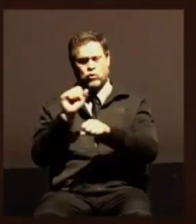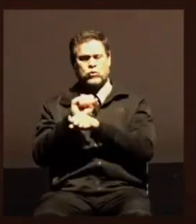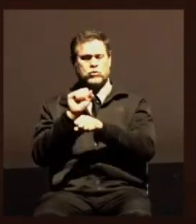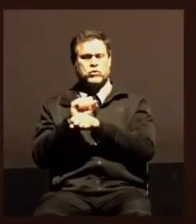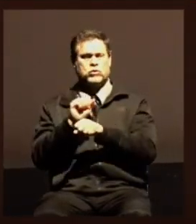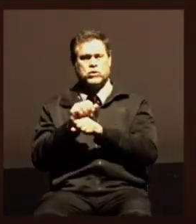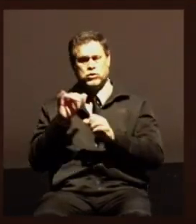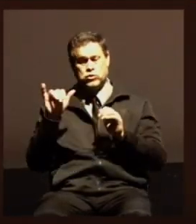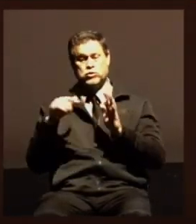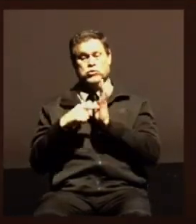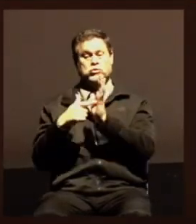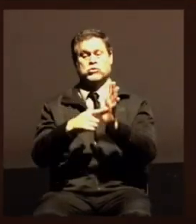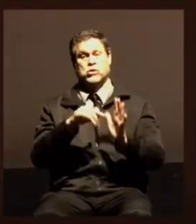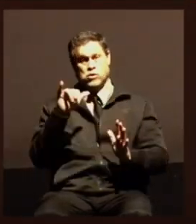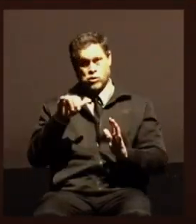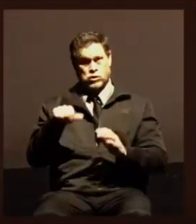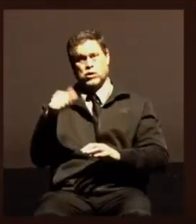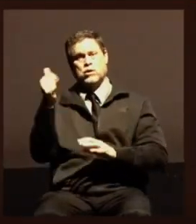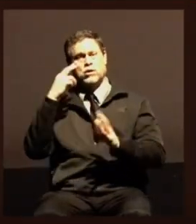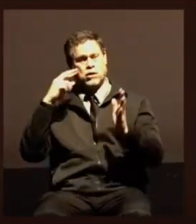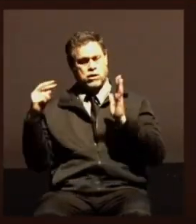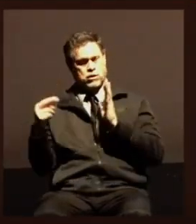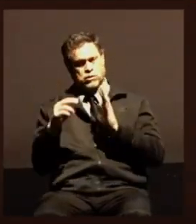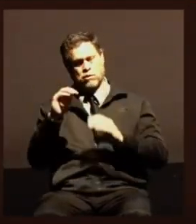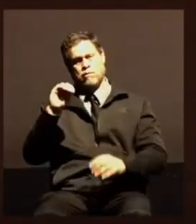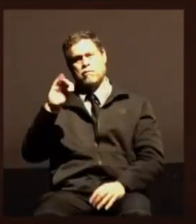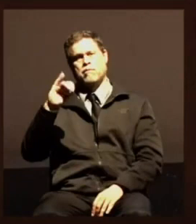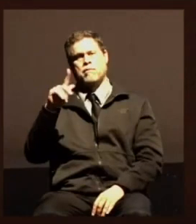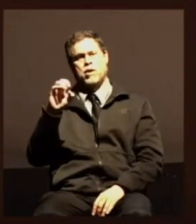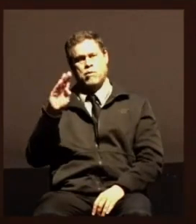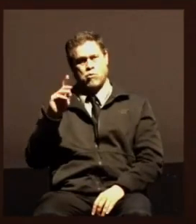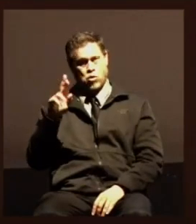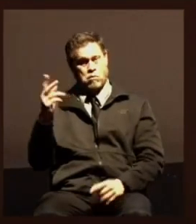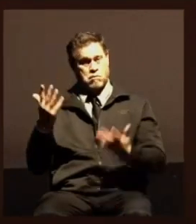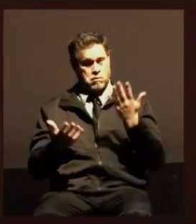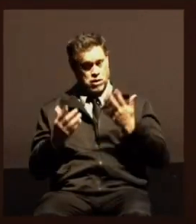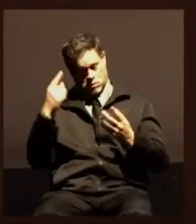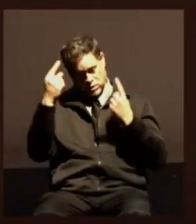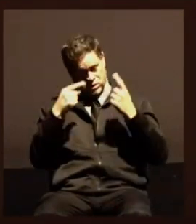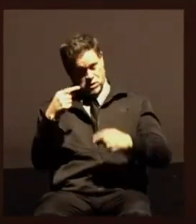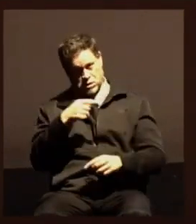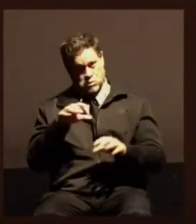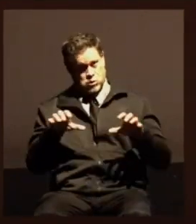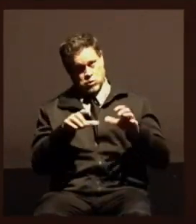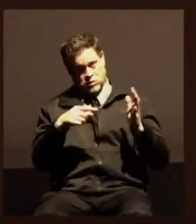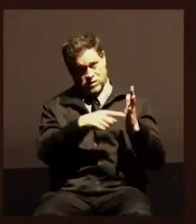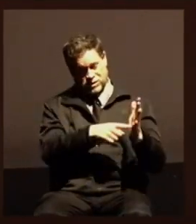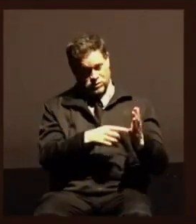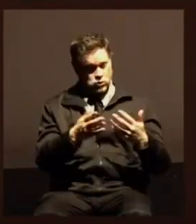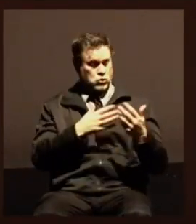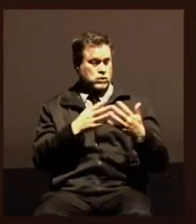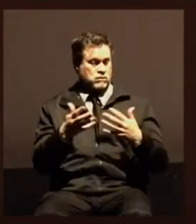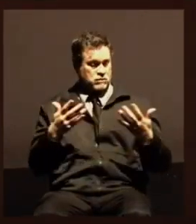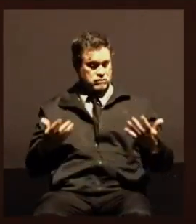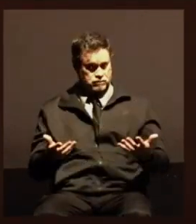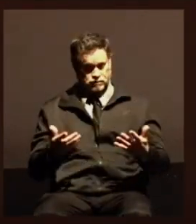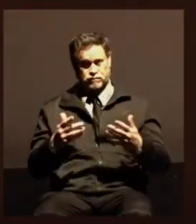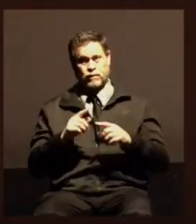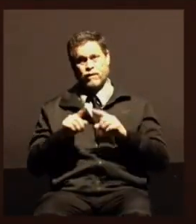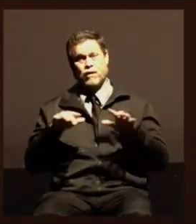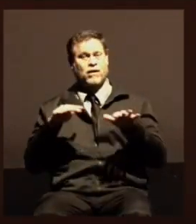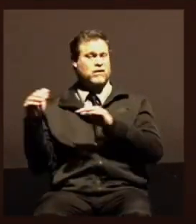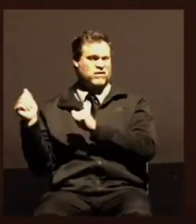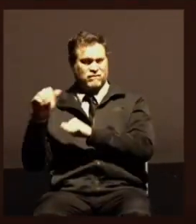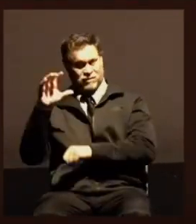it showed him, oh, okay, this is another aspect of Mike Barker here. Maybe we should consider him to do this, or whatever it may be, right? But I left the